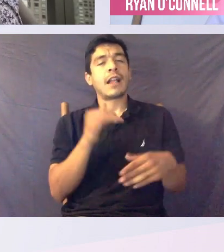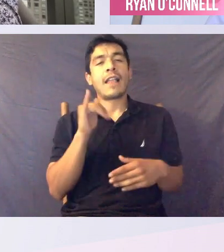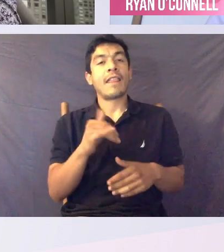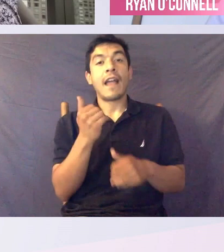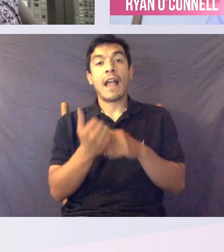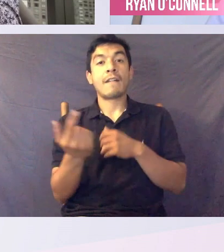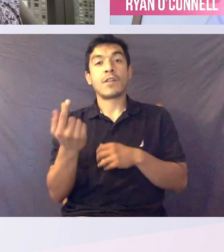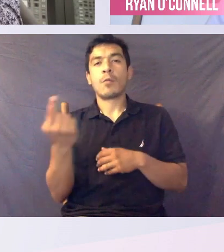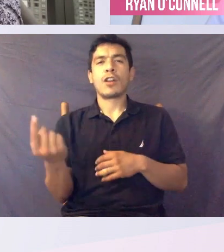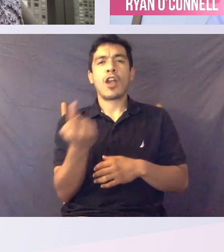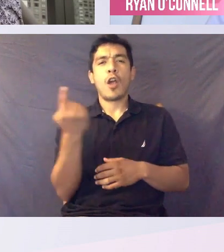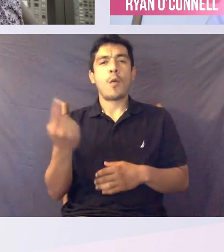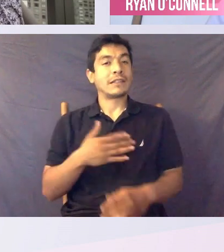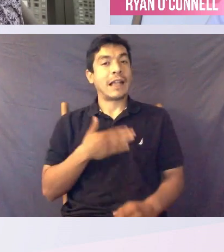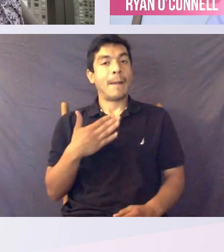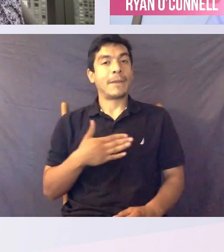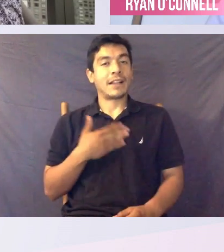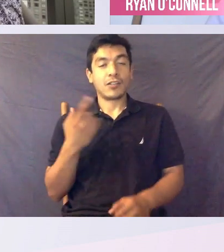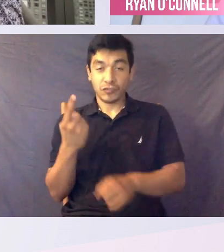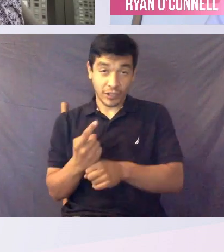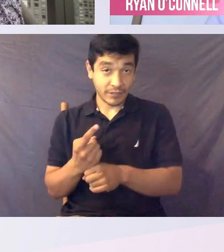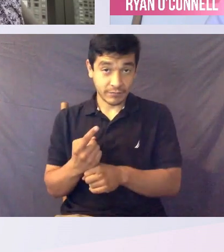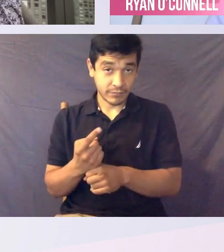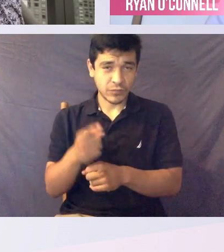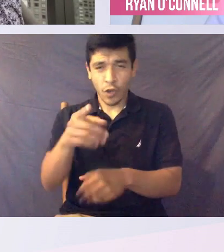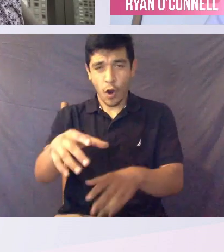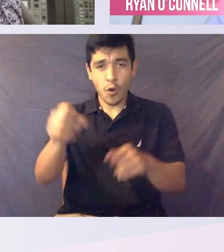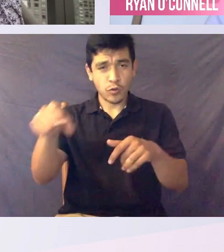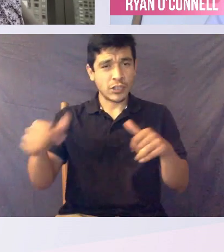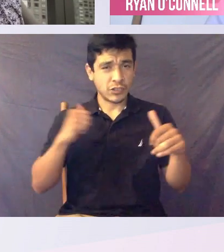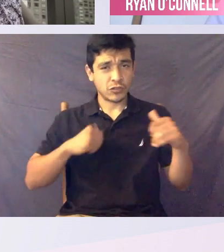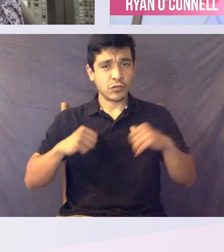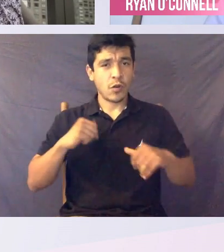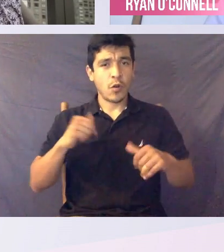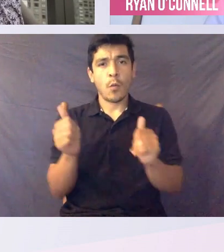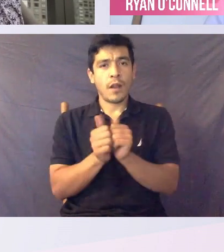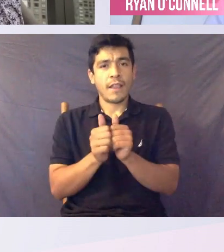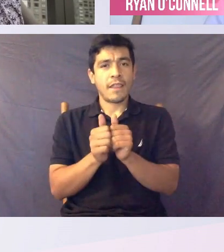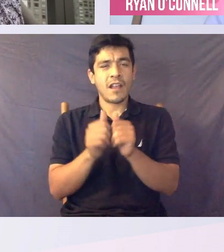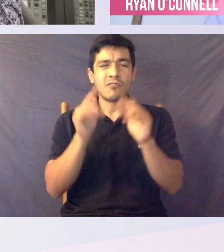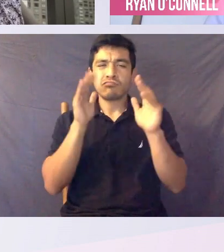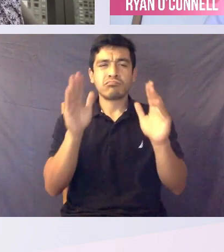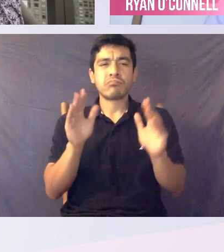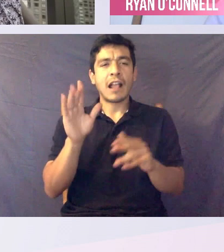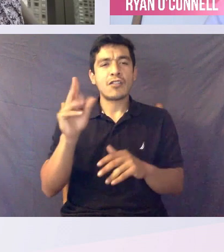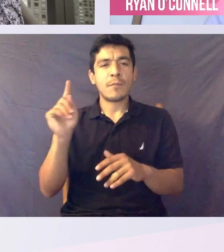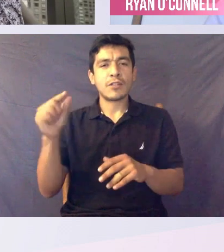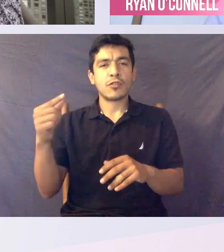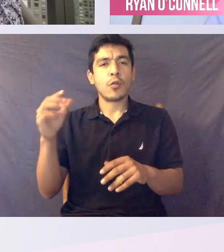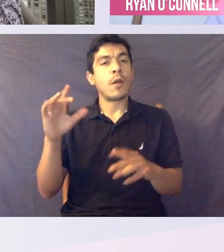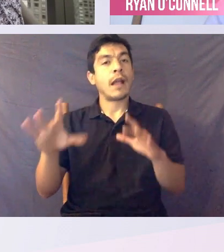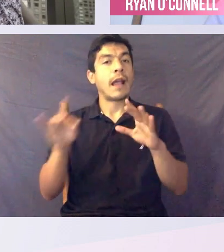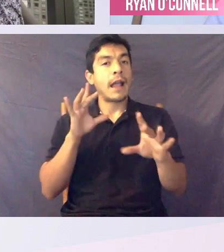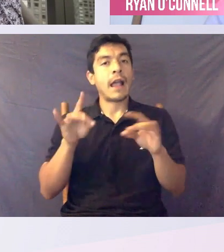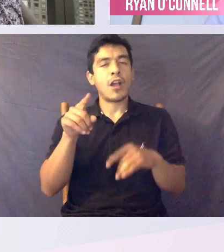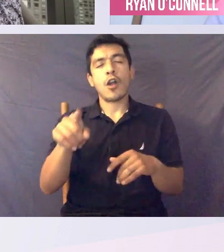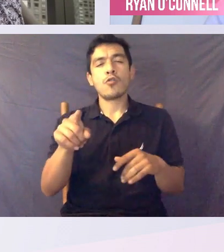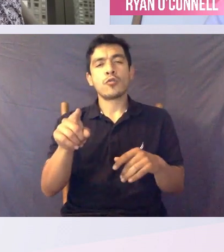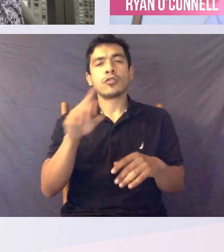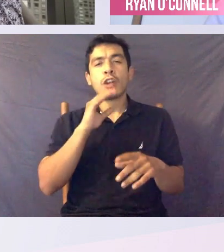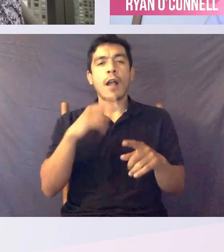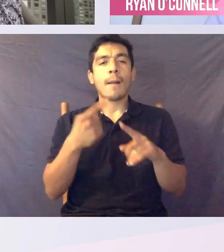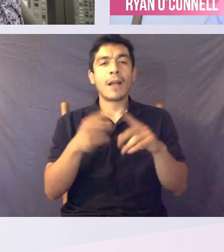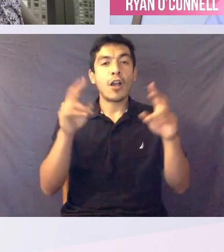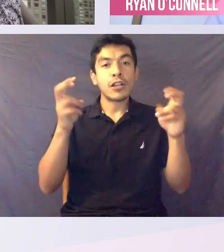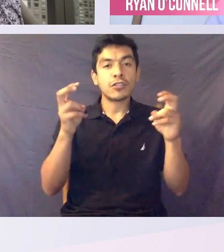everybody's always happy. Right. So you took this show with, you know, an incredible LGBTQ cast. You addressed issues that probably were